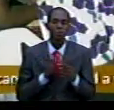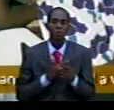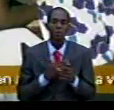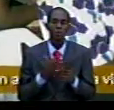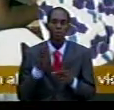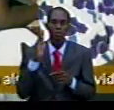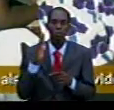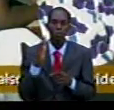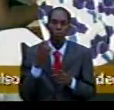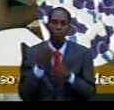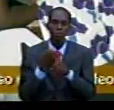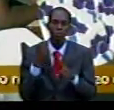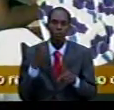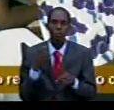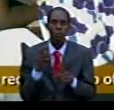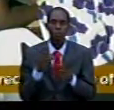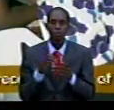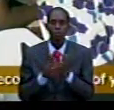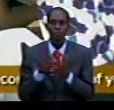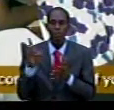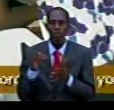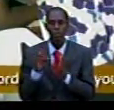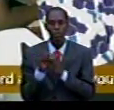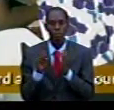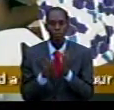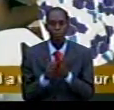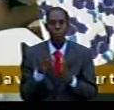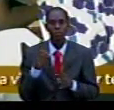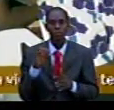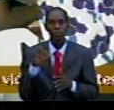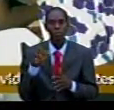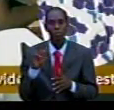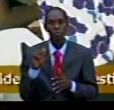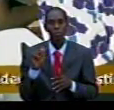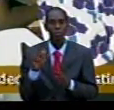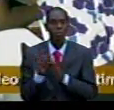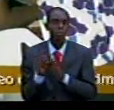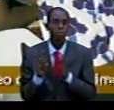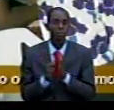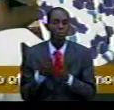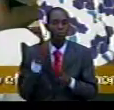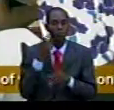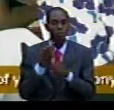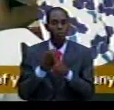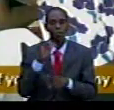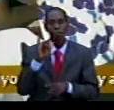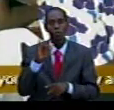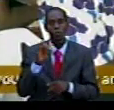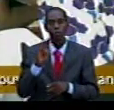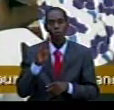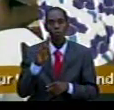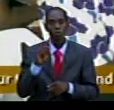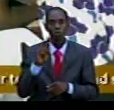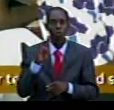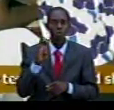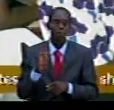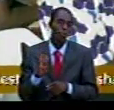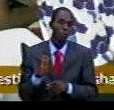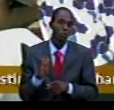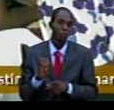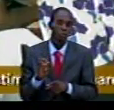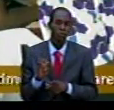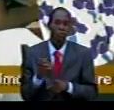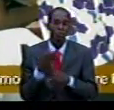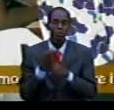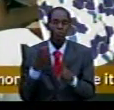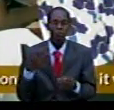Delta State, and Lagos. We'll take this one from YouTube page. It's coming from Umba Foster, all the way from Ghana,